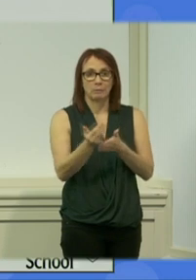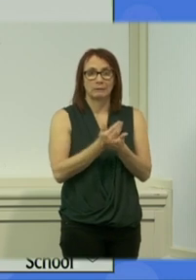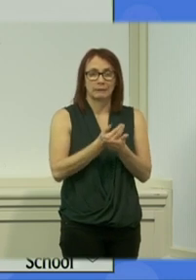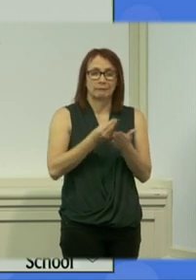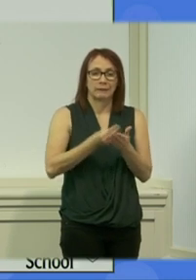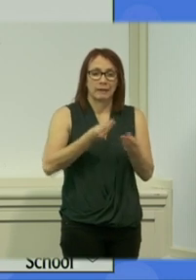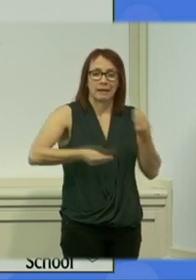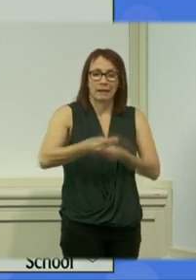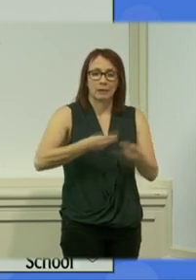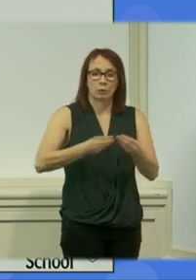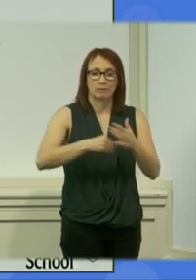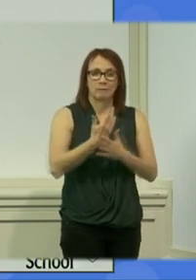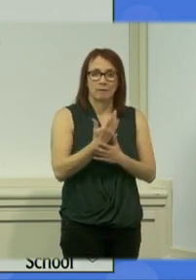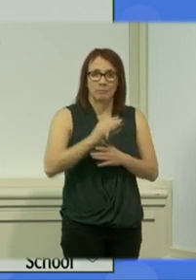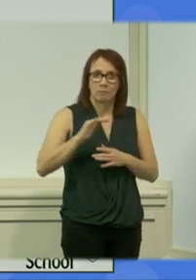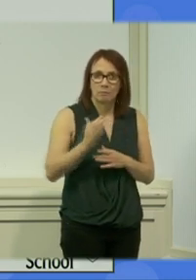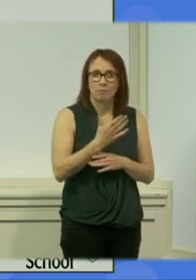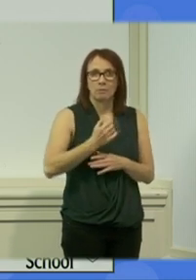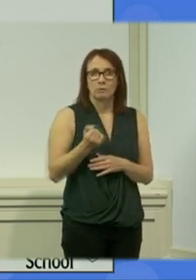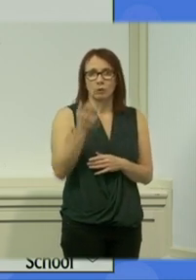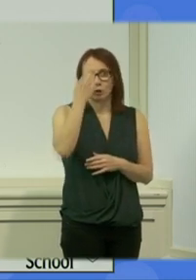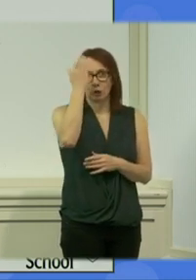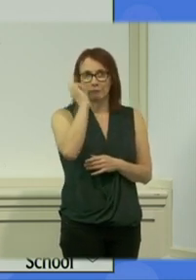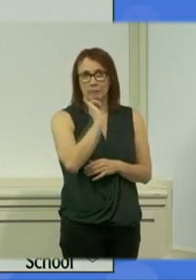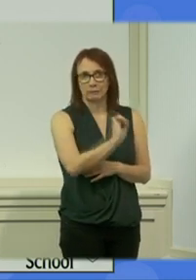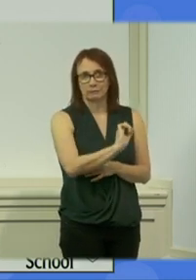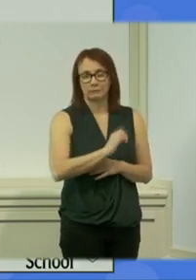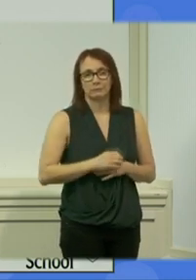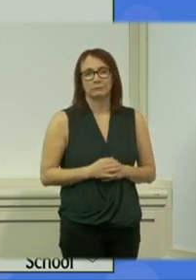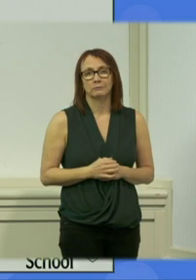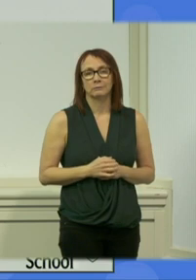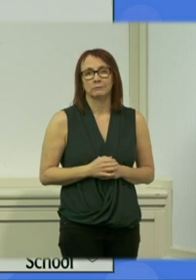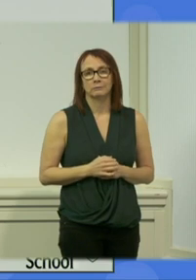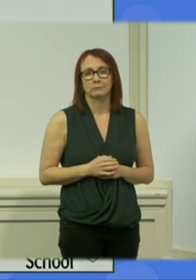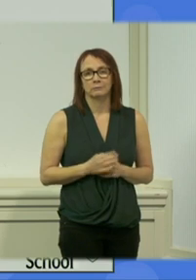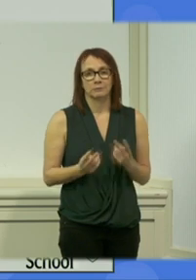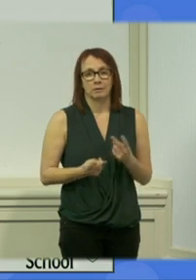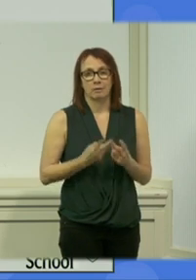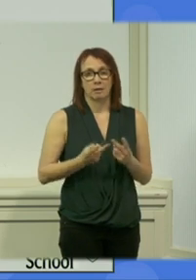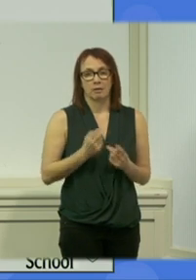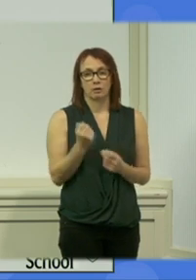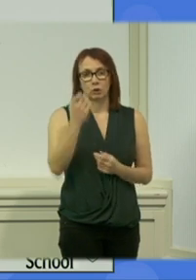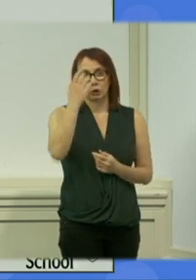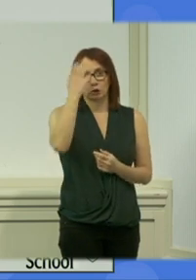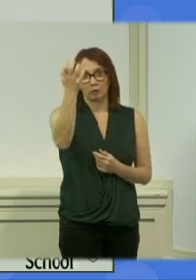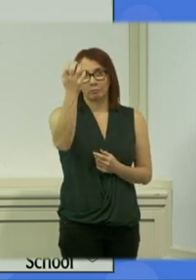development are all Scottish government. Other stuff that Scottish government.